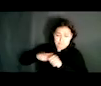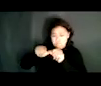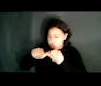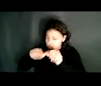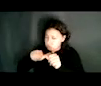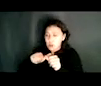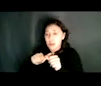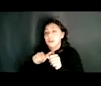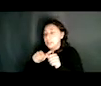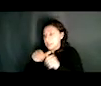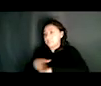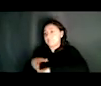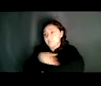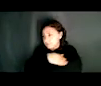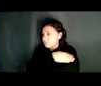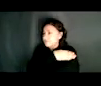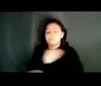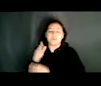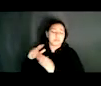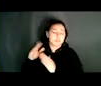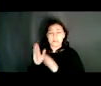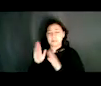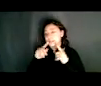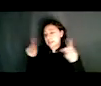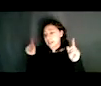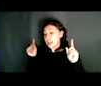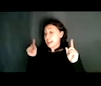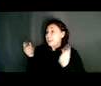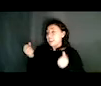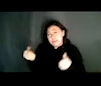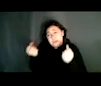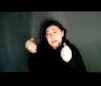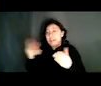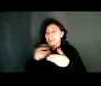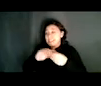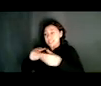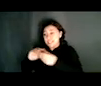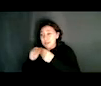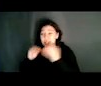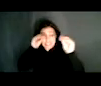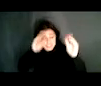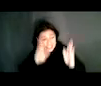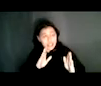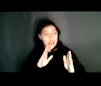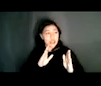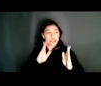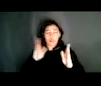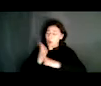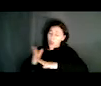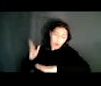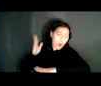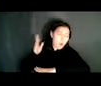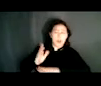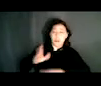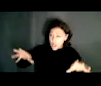include inspiring stories of faculty going well above and beyond the call of duty to make students feel connected and valued